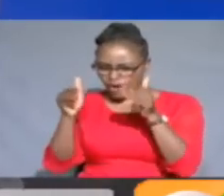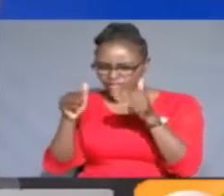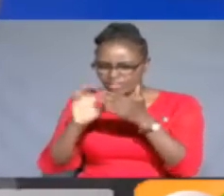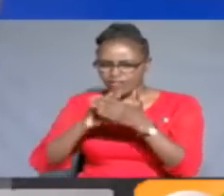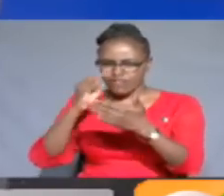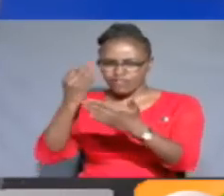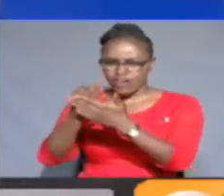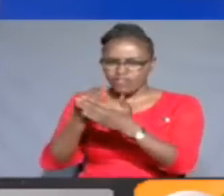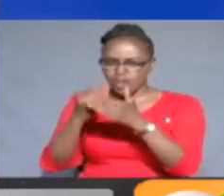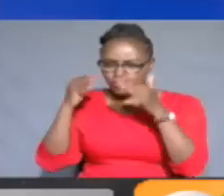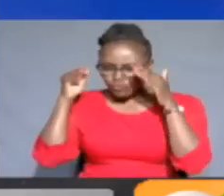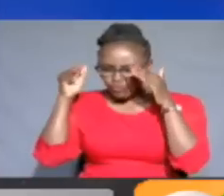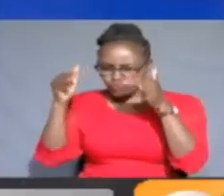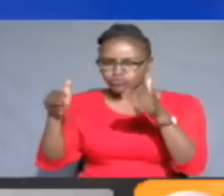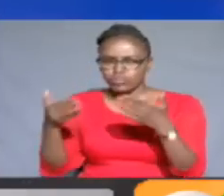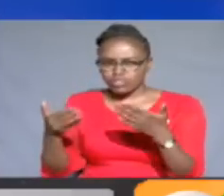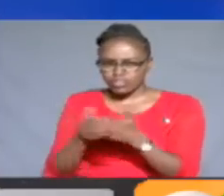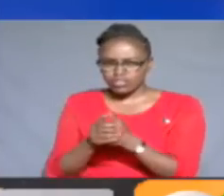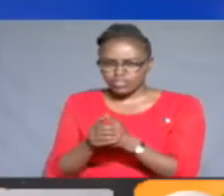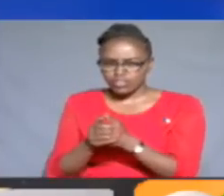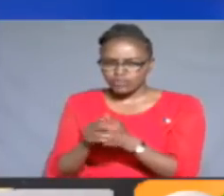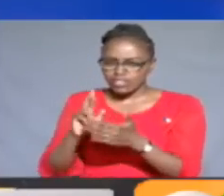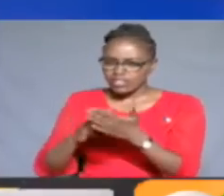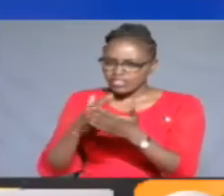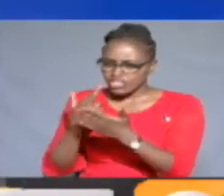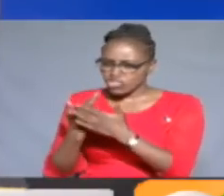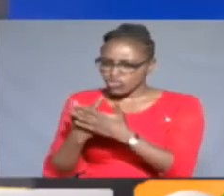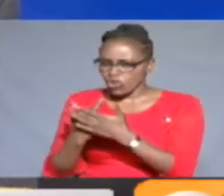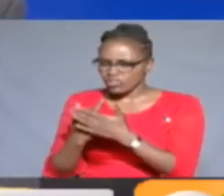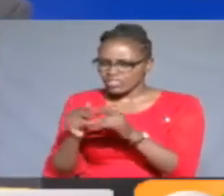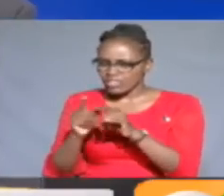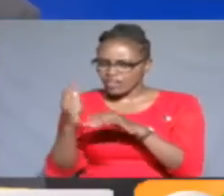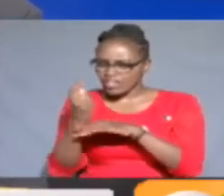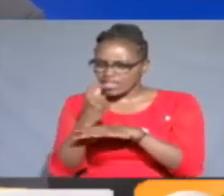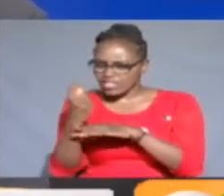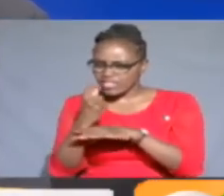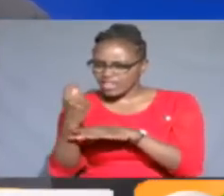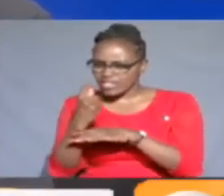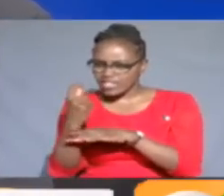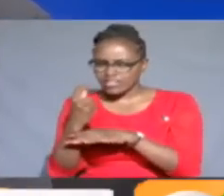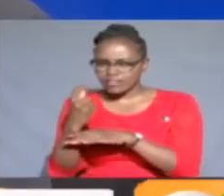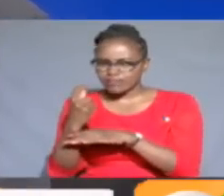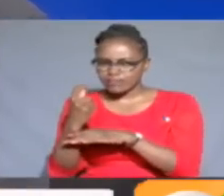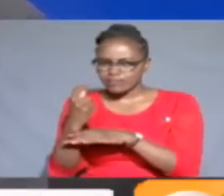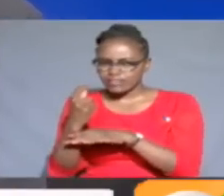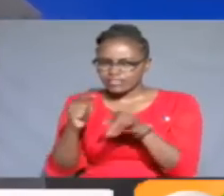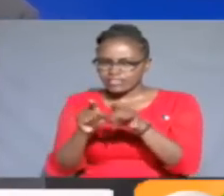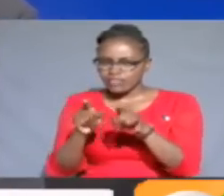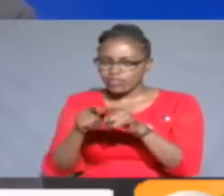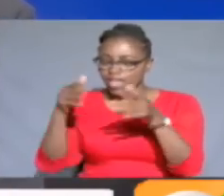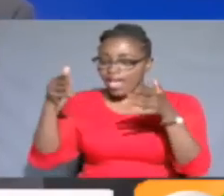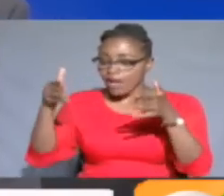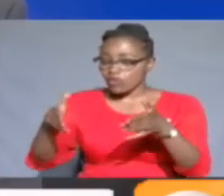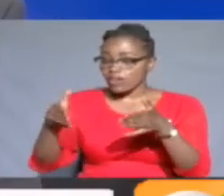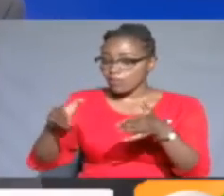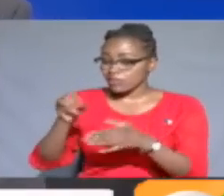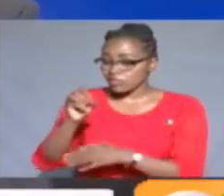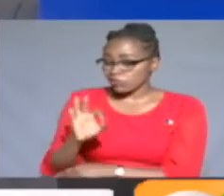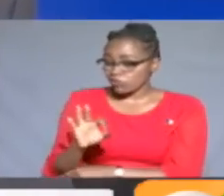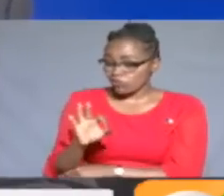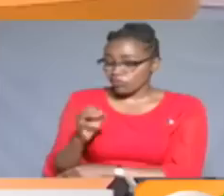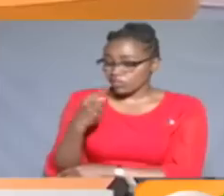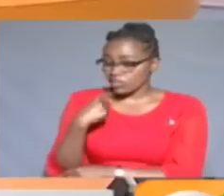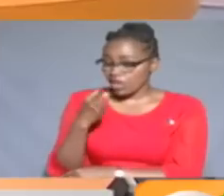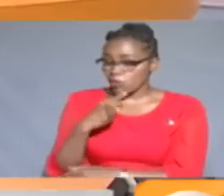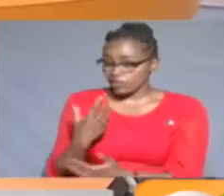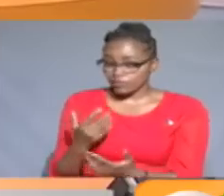funding, looking at human resource training, and looking at even availability of